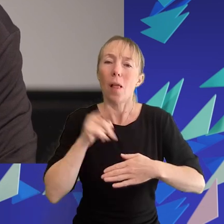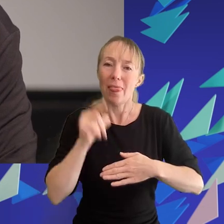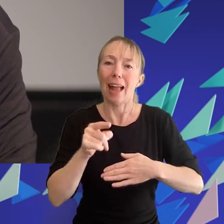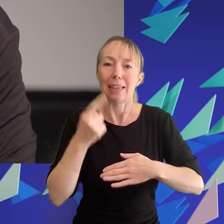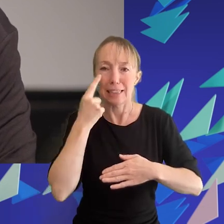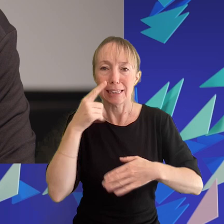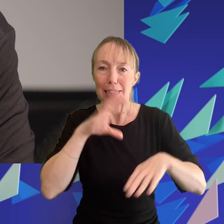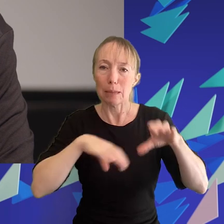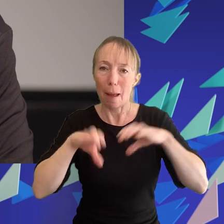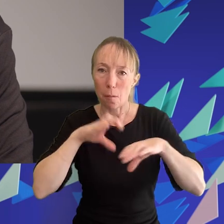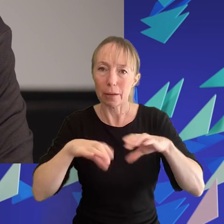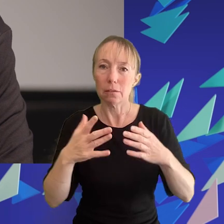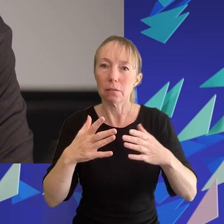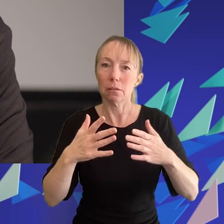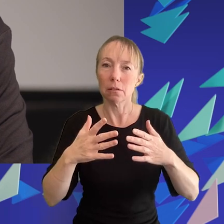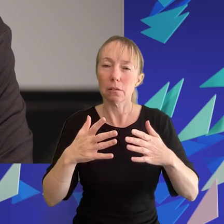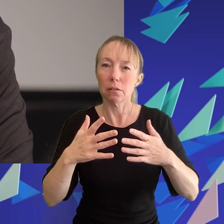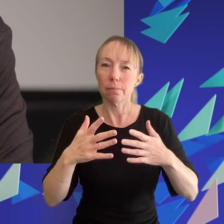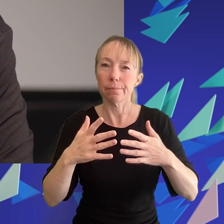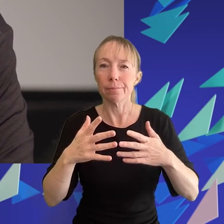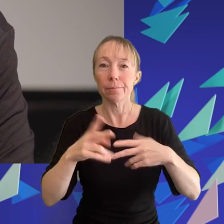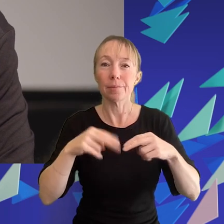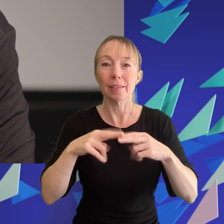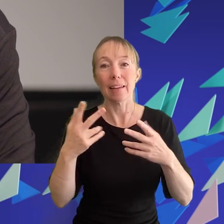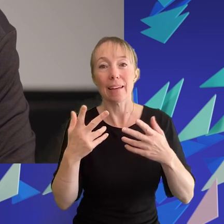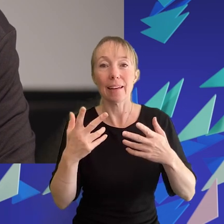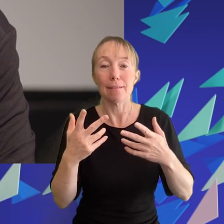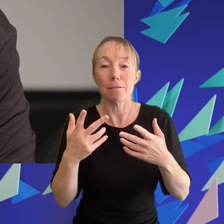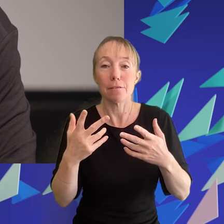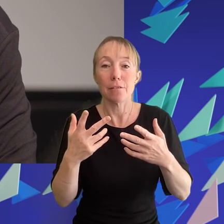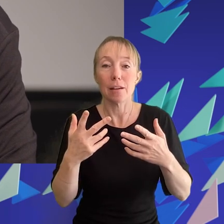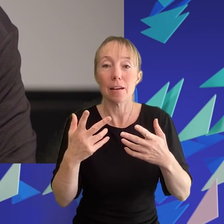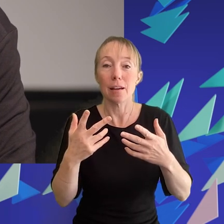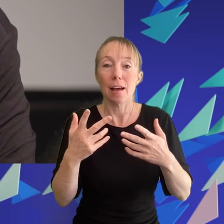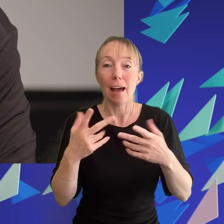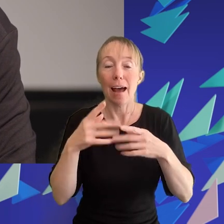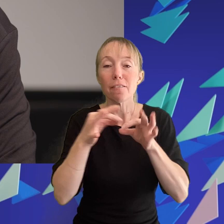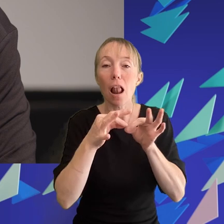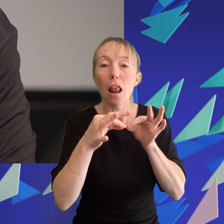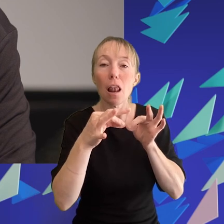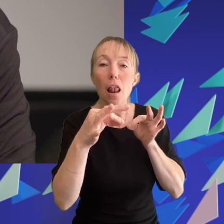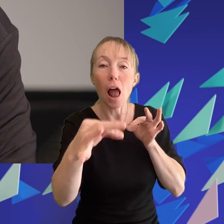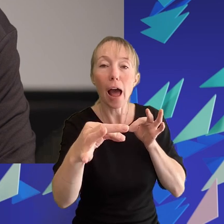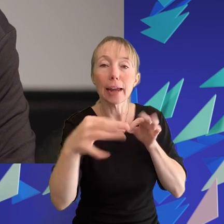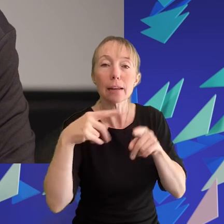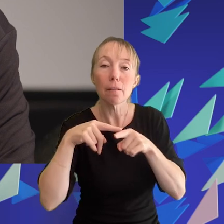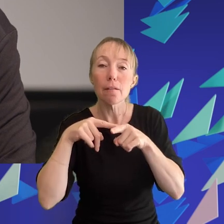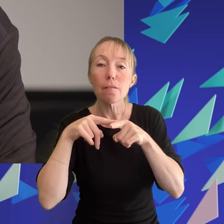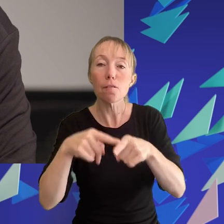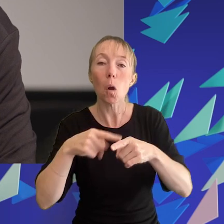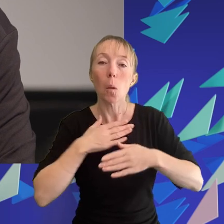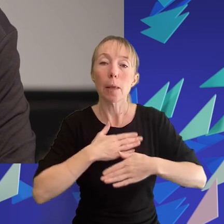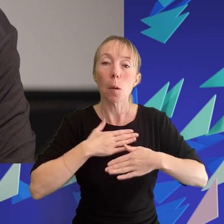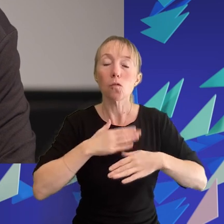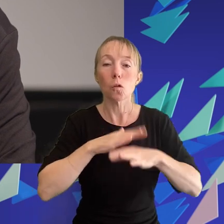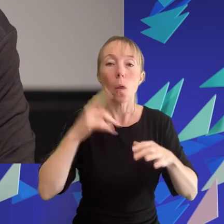experiment. If there was a line that can be followed by the emotions and not by the logic of